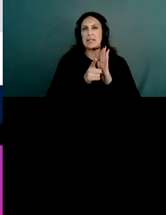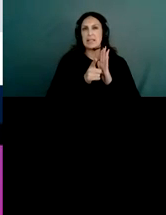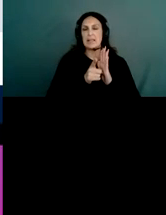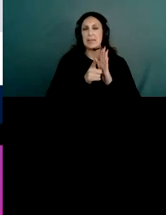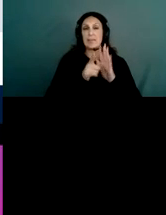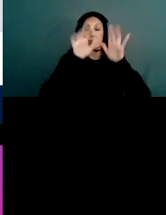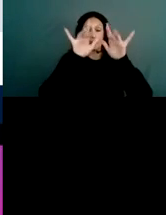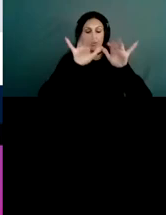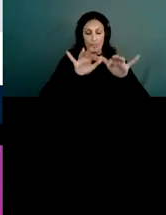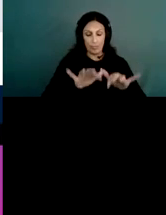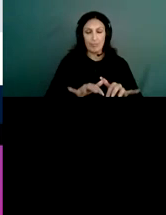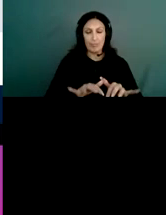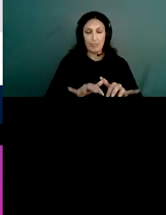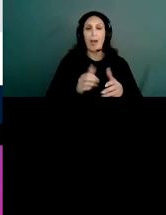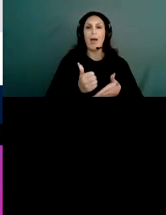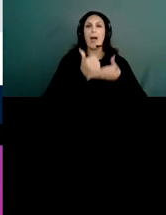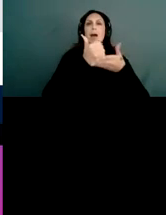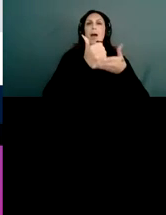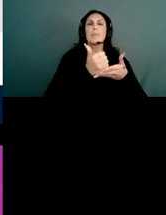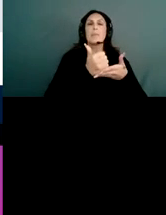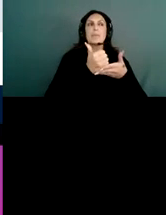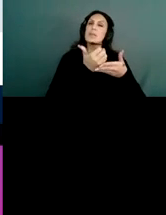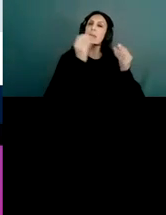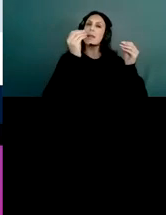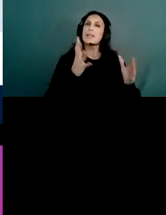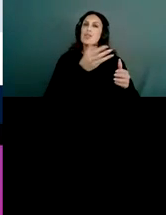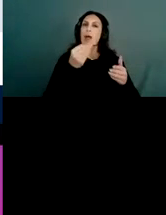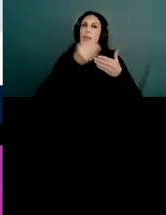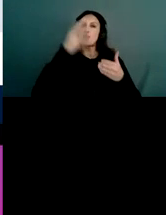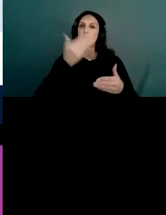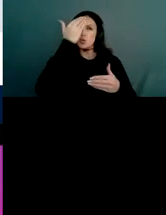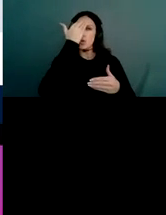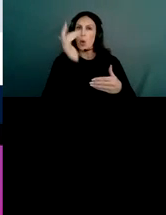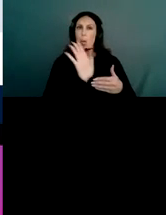the comprehension auto placement over more than 1 session if necessary.